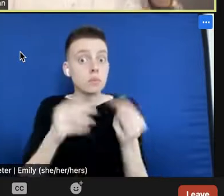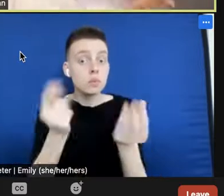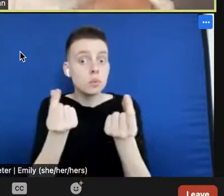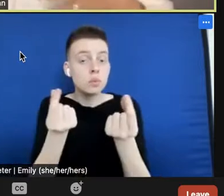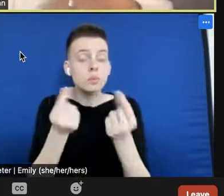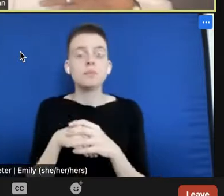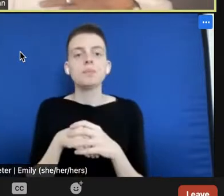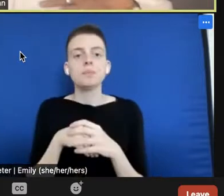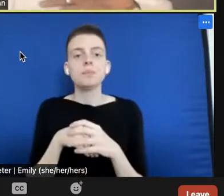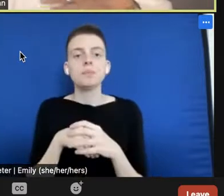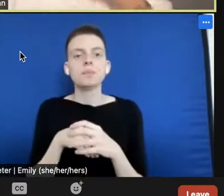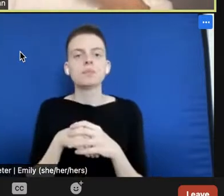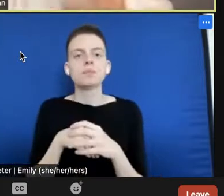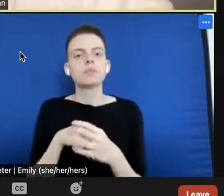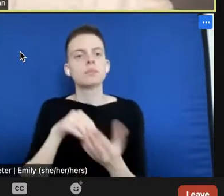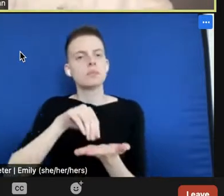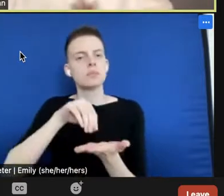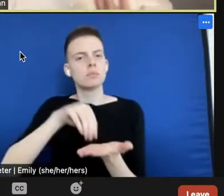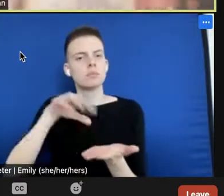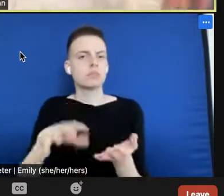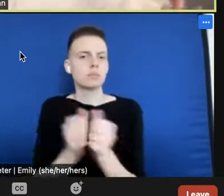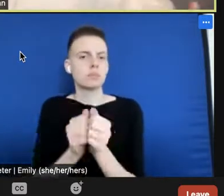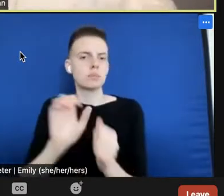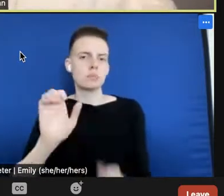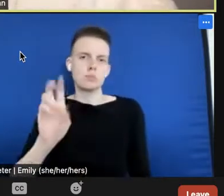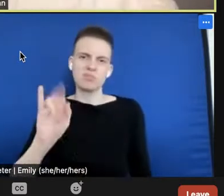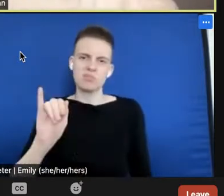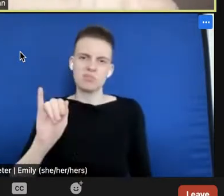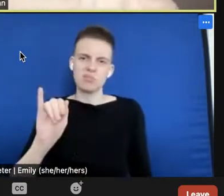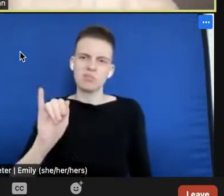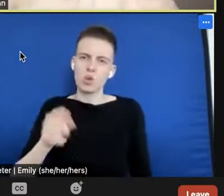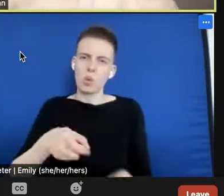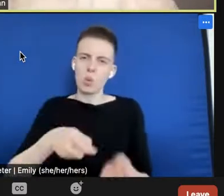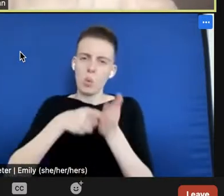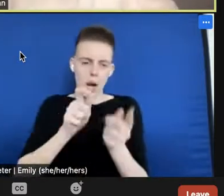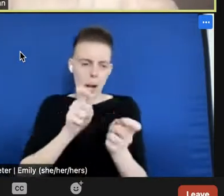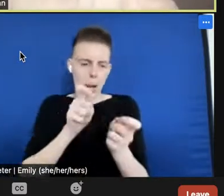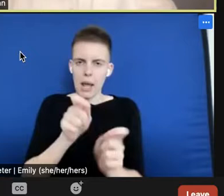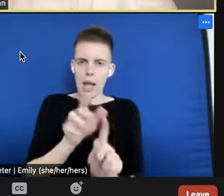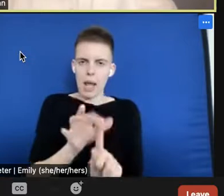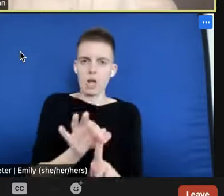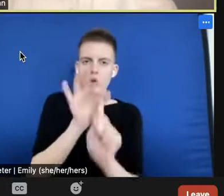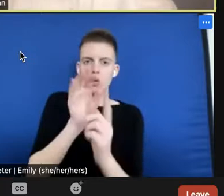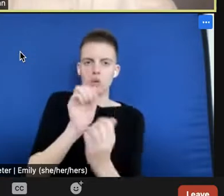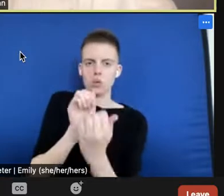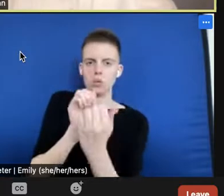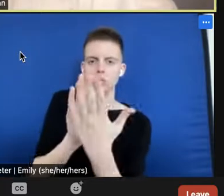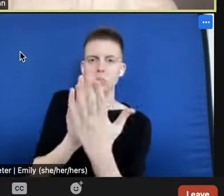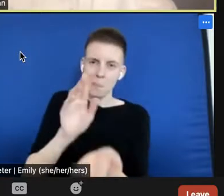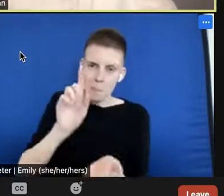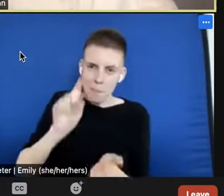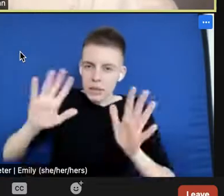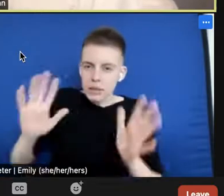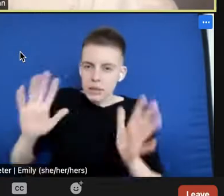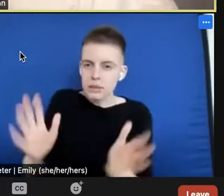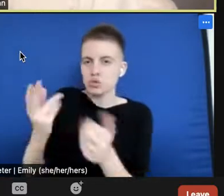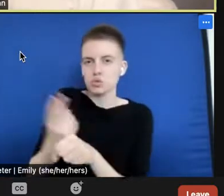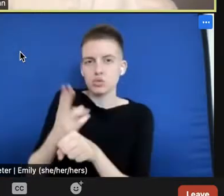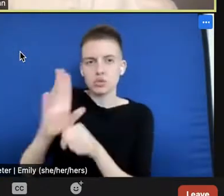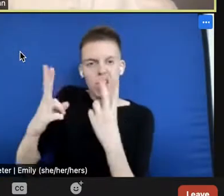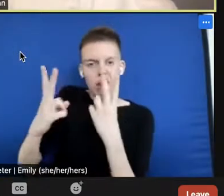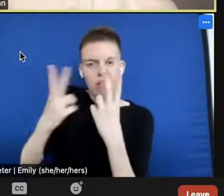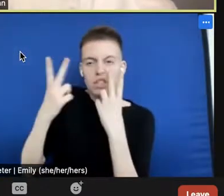this child with CVI requires a unique approach, emphasizing the use of vision from the time CVI is identified.